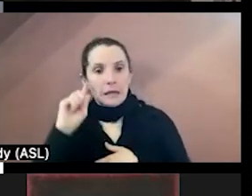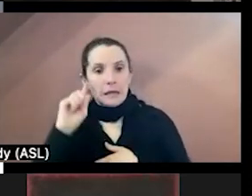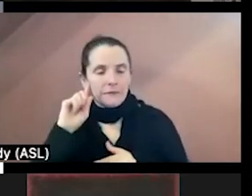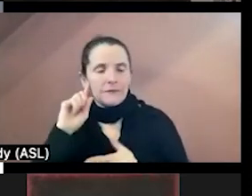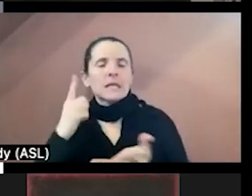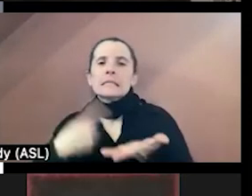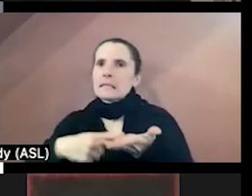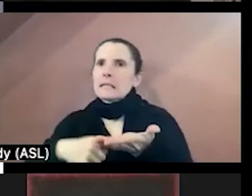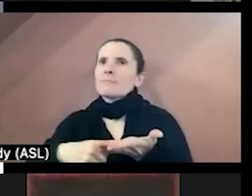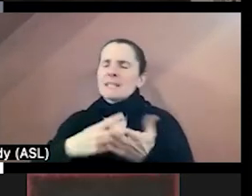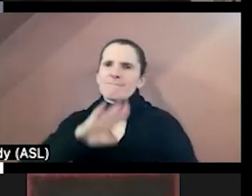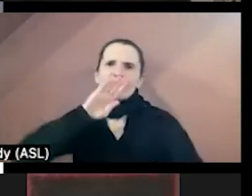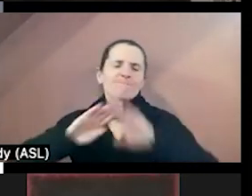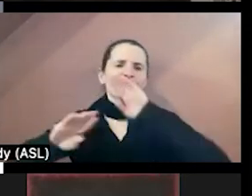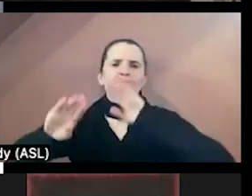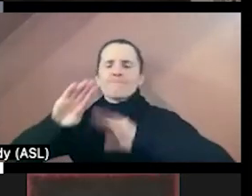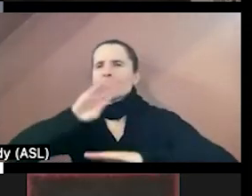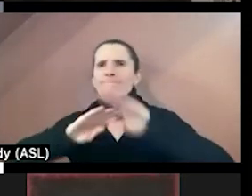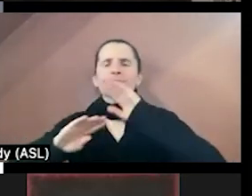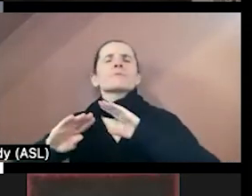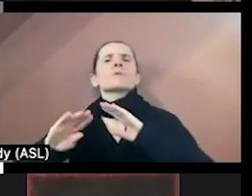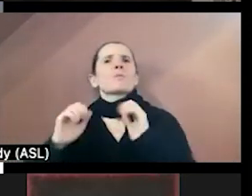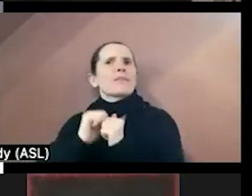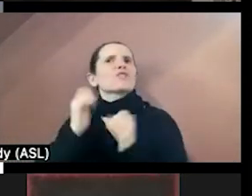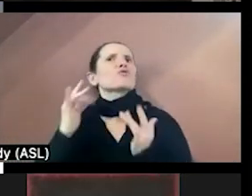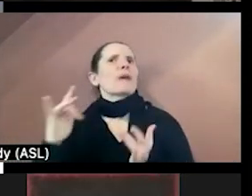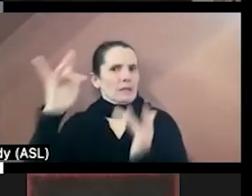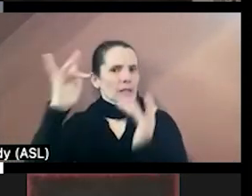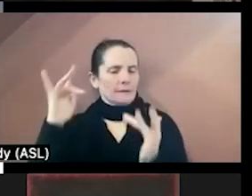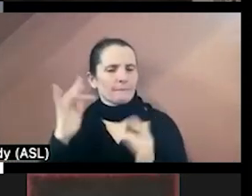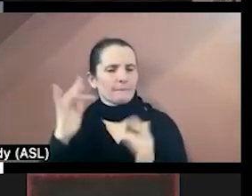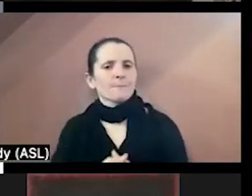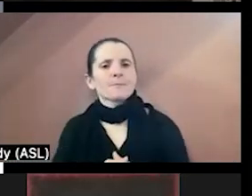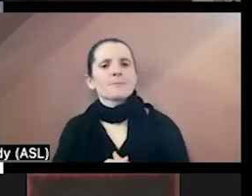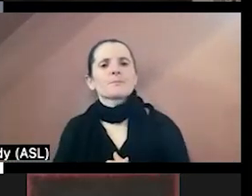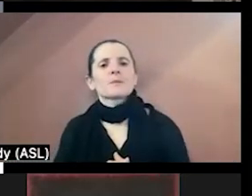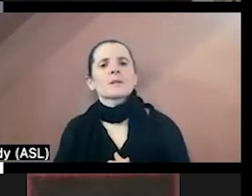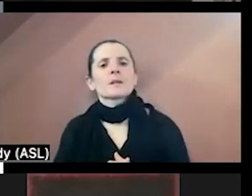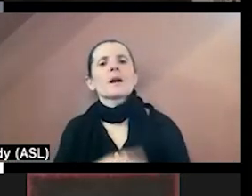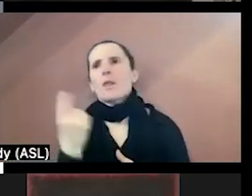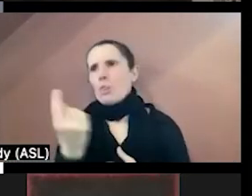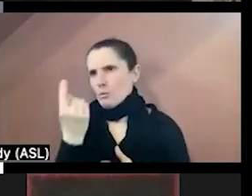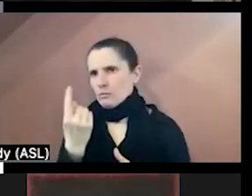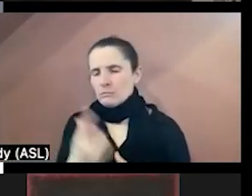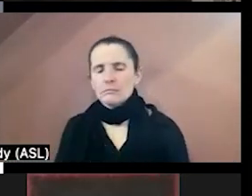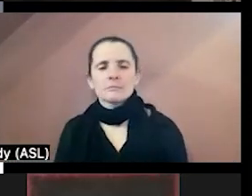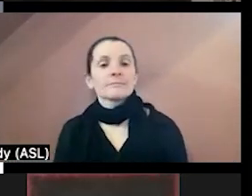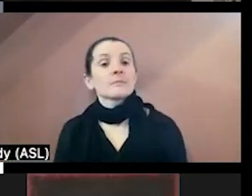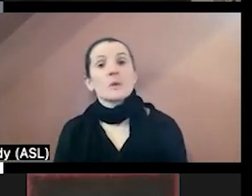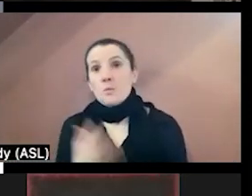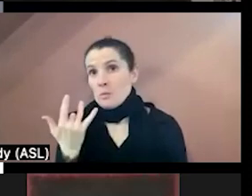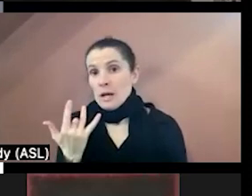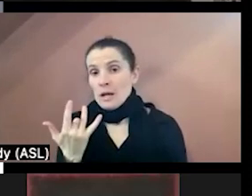like autonomously, by their own. And this is because there are rules that are